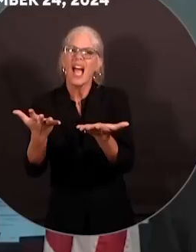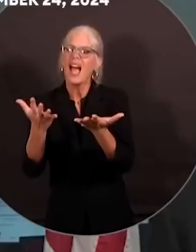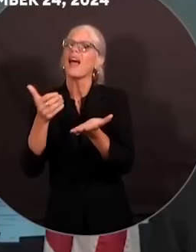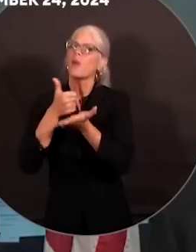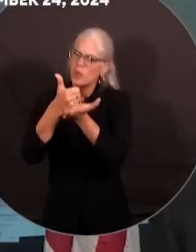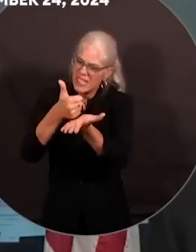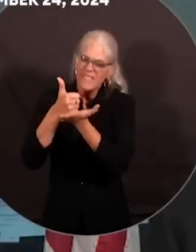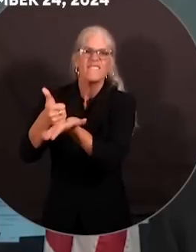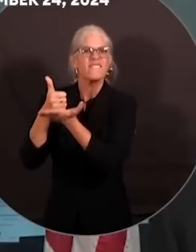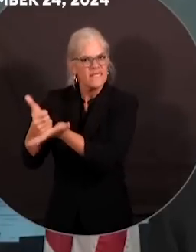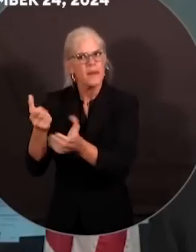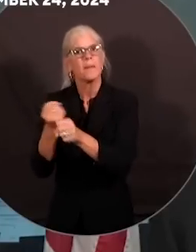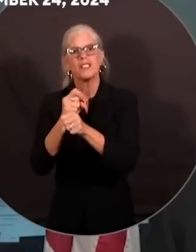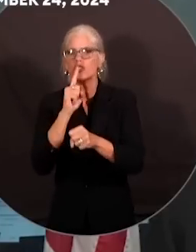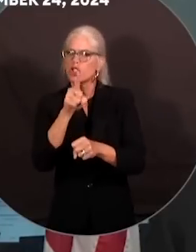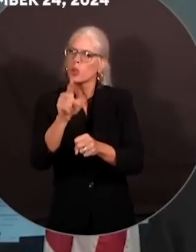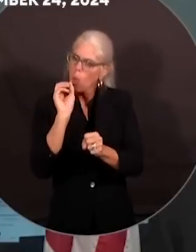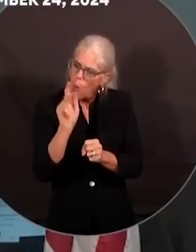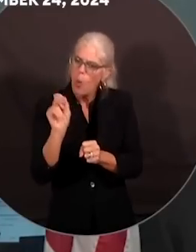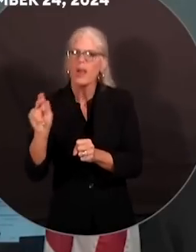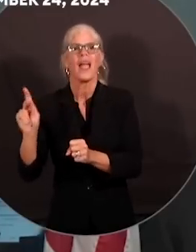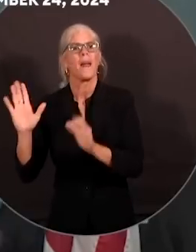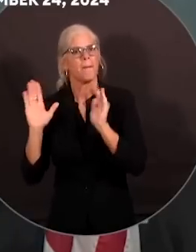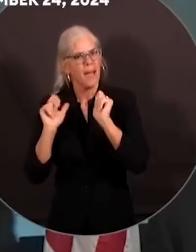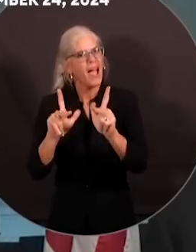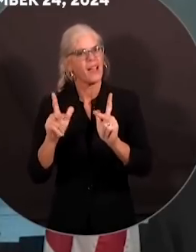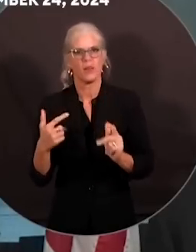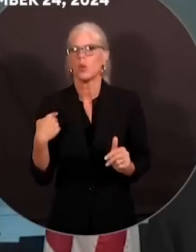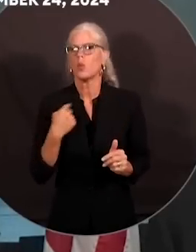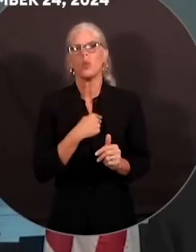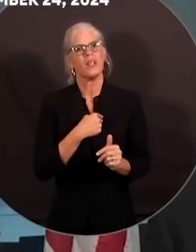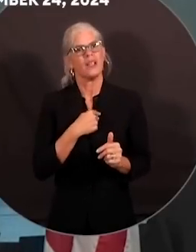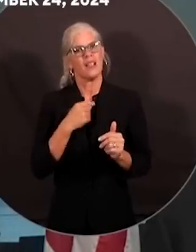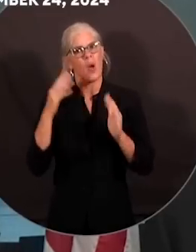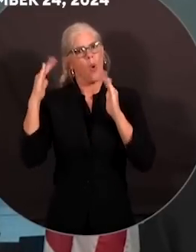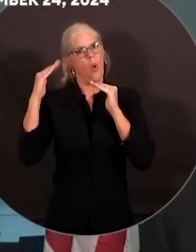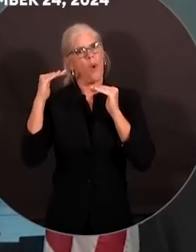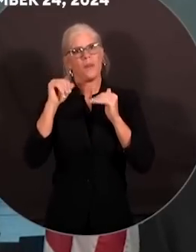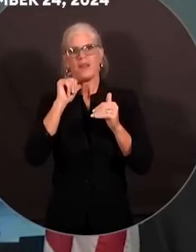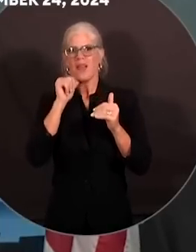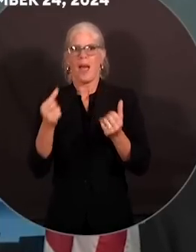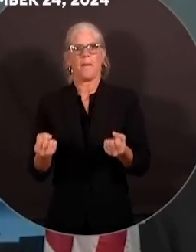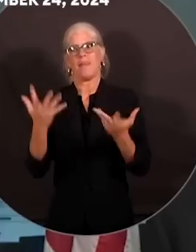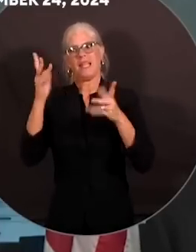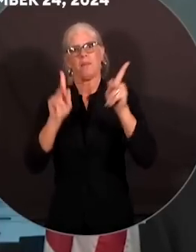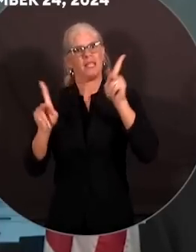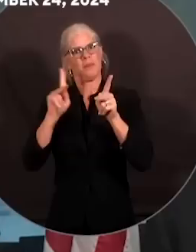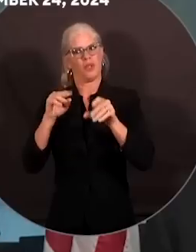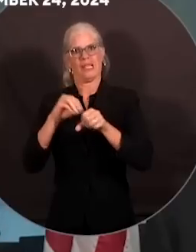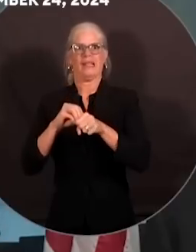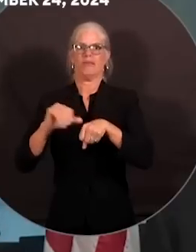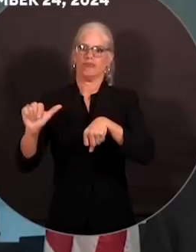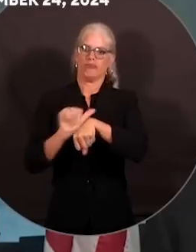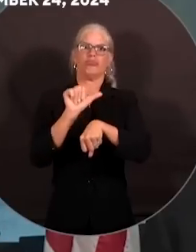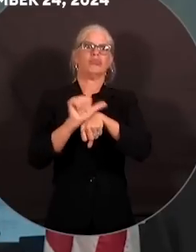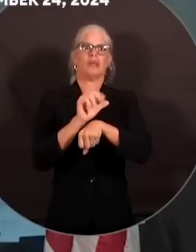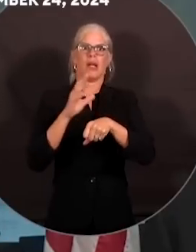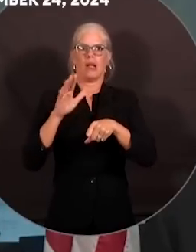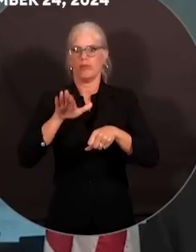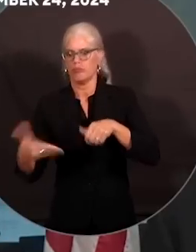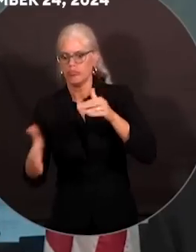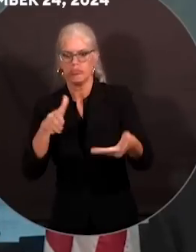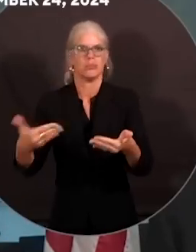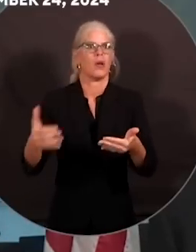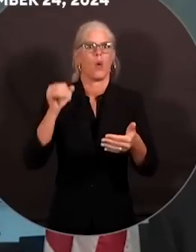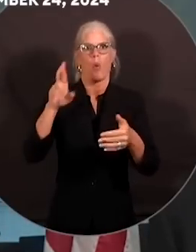and his team, the immediate relief. Hopefully, we don't have people in jeopardy of losing life and limb. I think if people make the